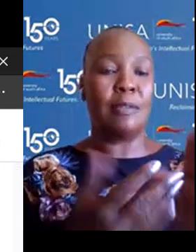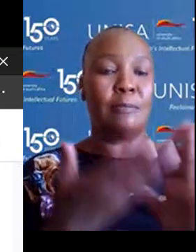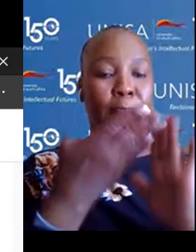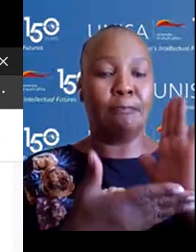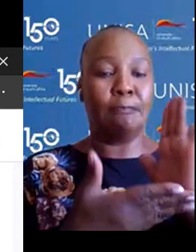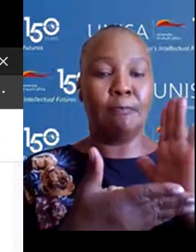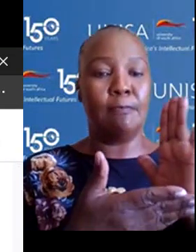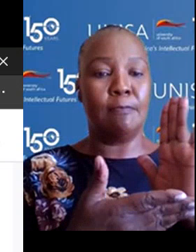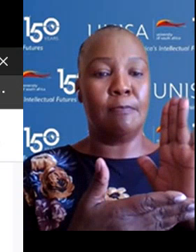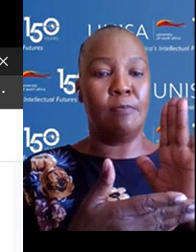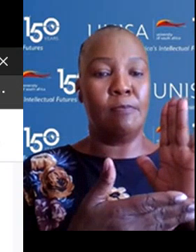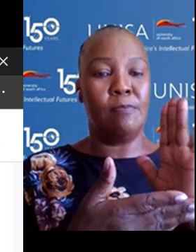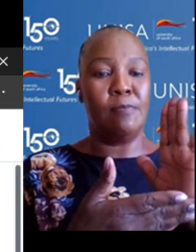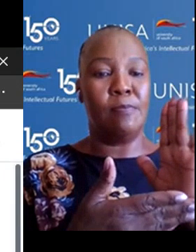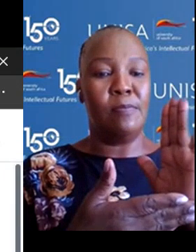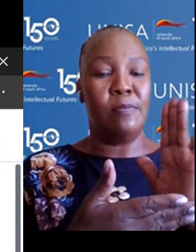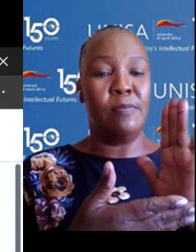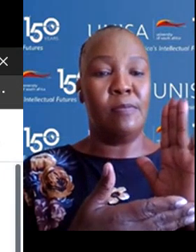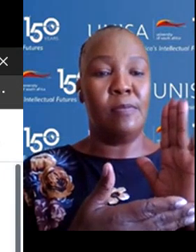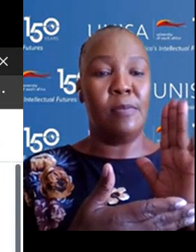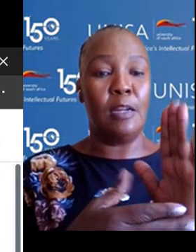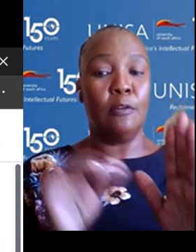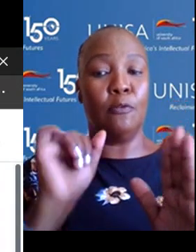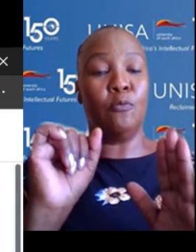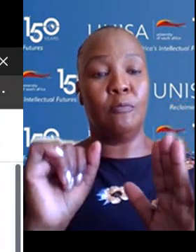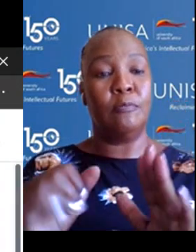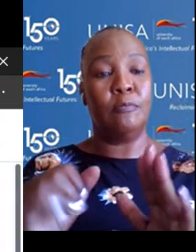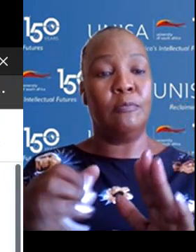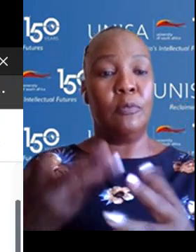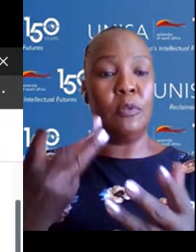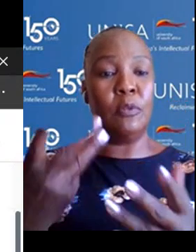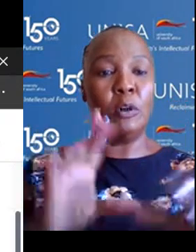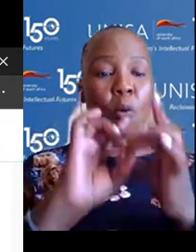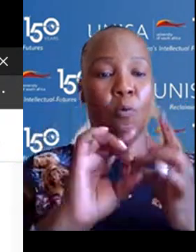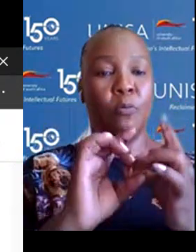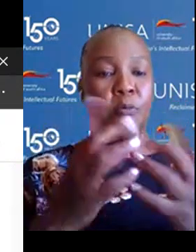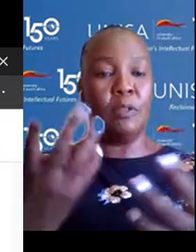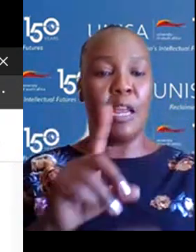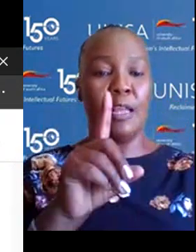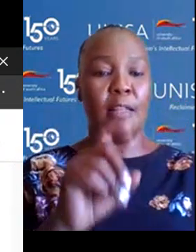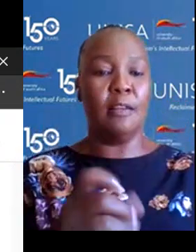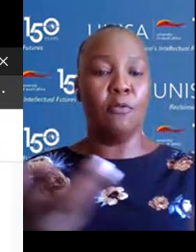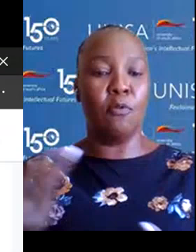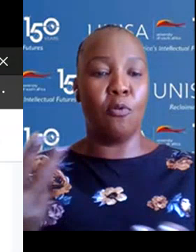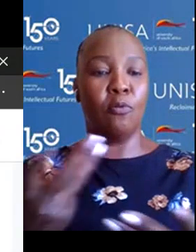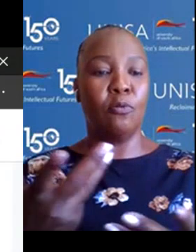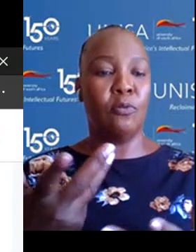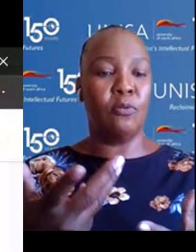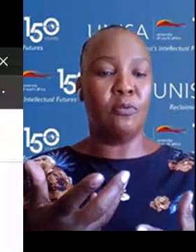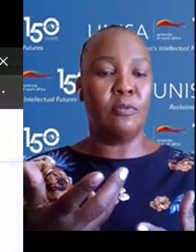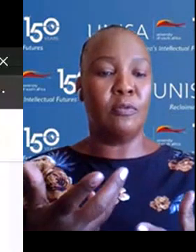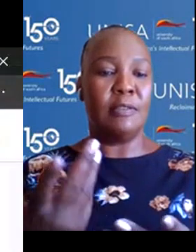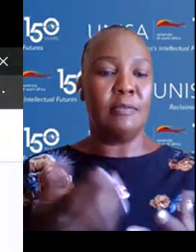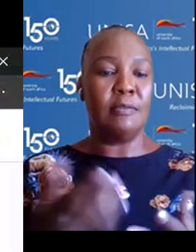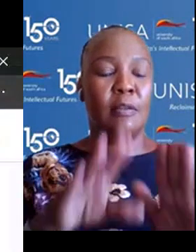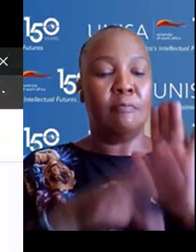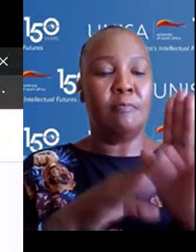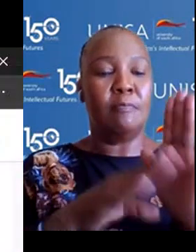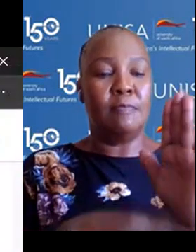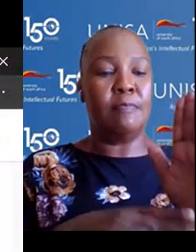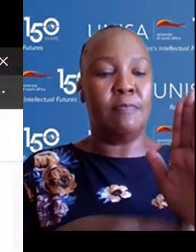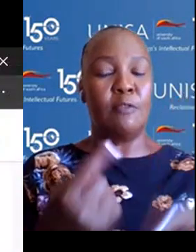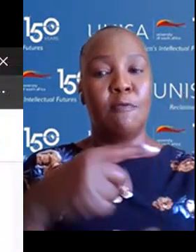All right, and there it is. But in your case, it might need to go to home and then go click on this one over here, if it's your